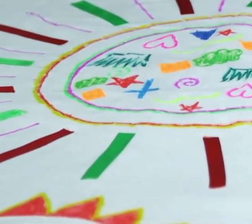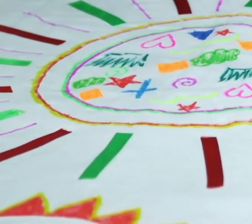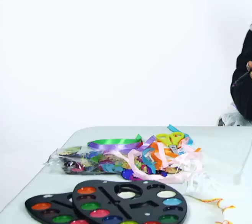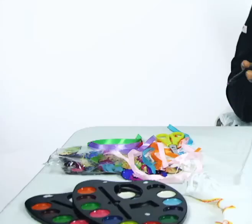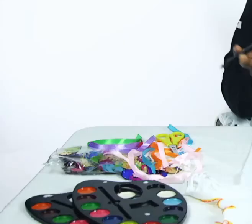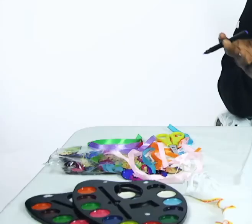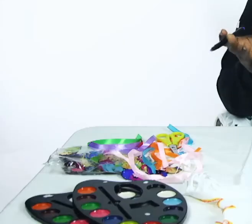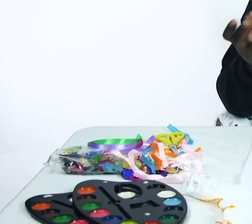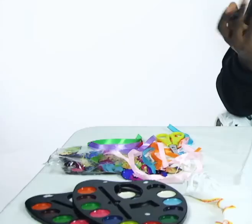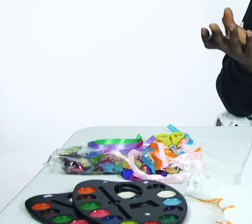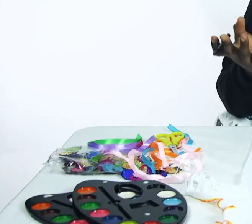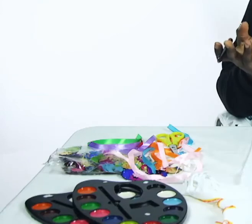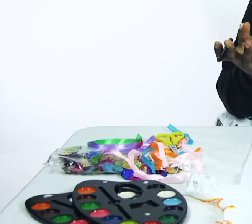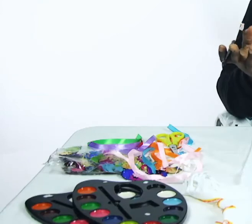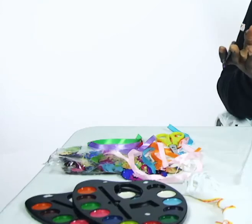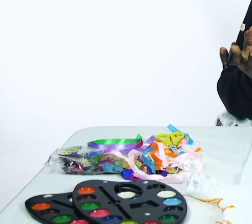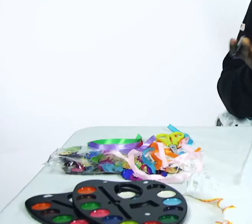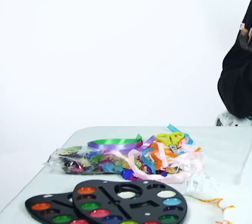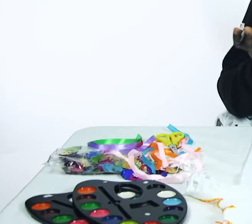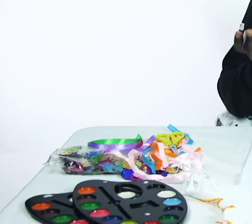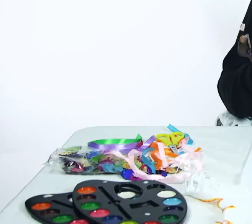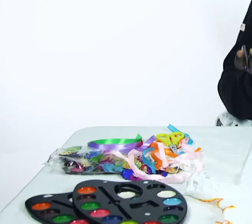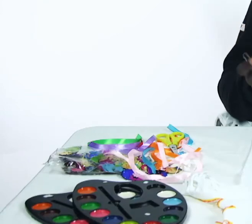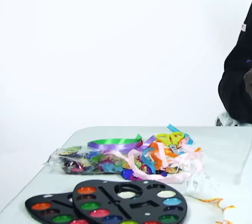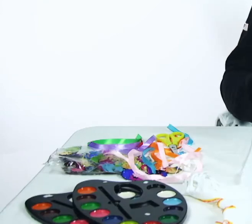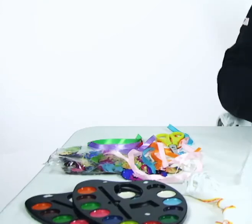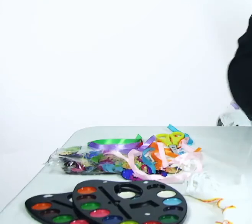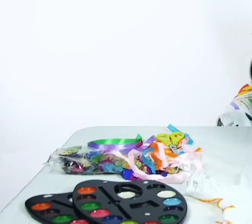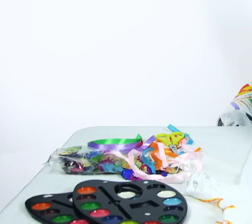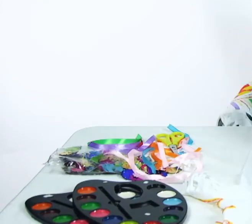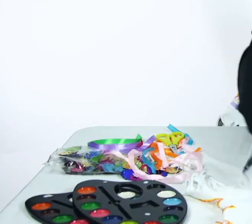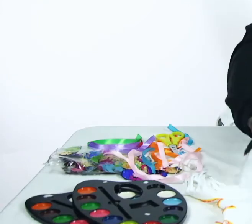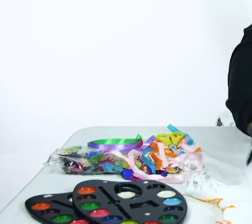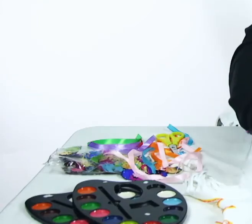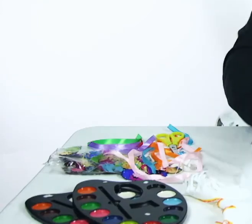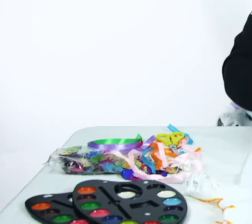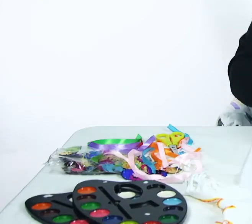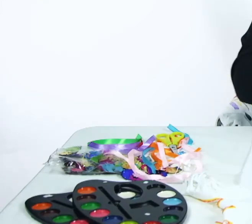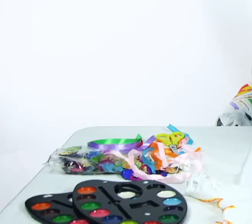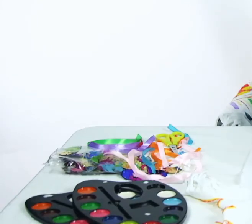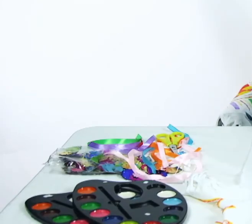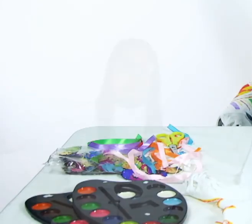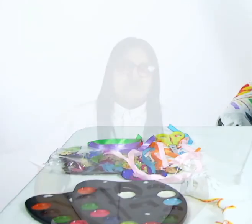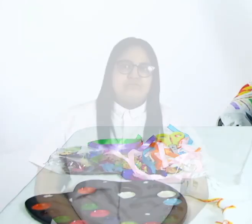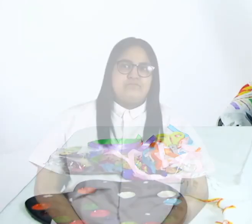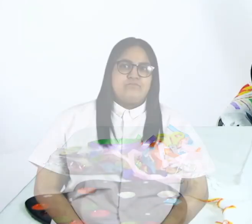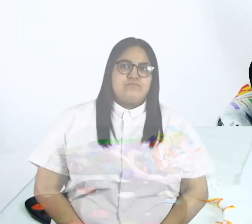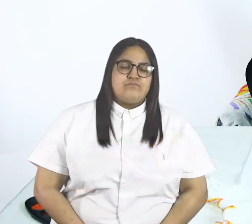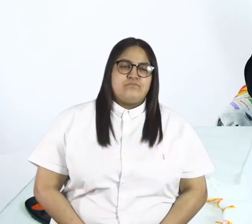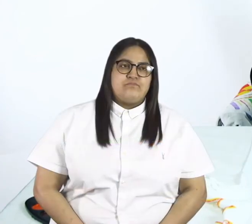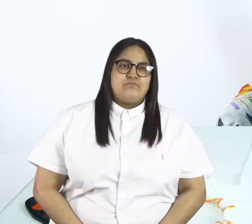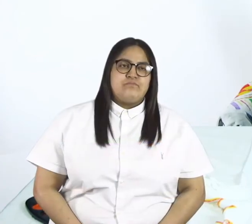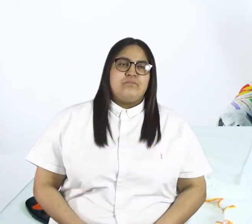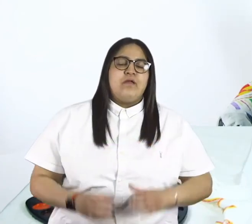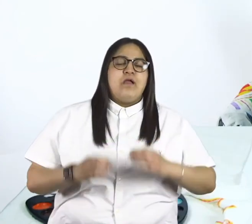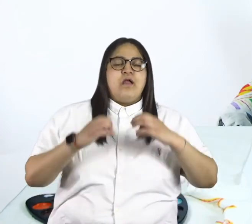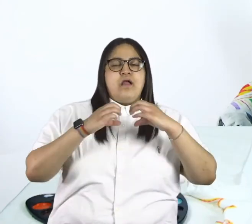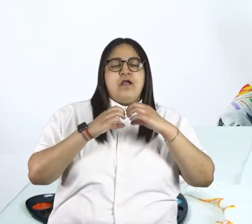If you want to be really artsy and colourful, you could probably do half in the purple and then half in another colour.